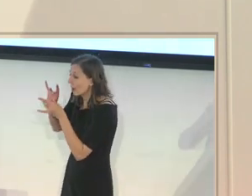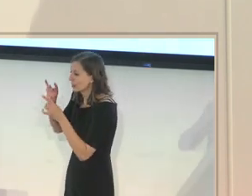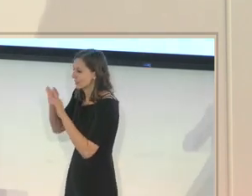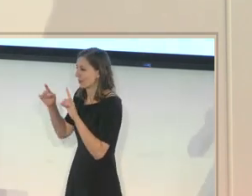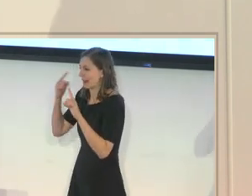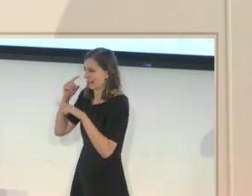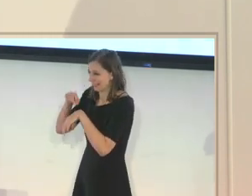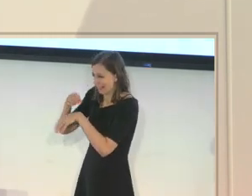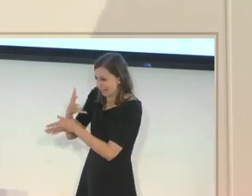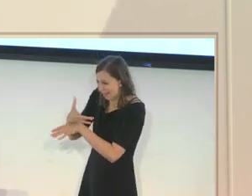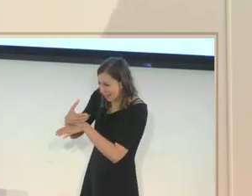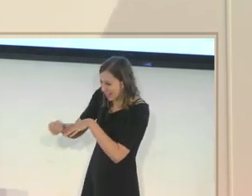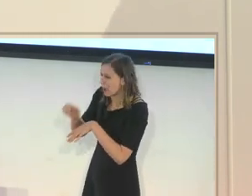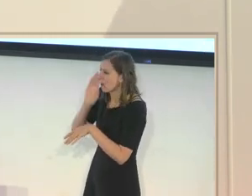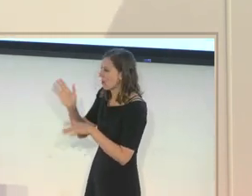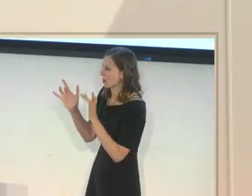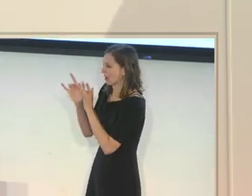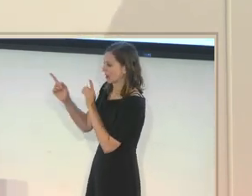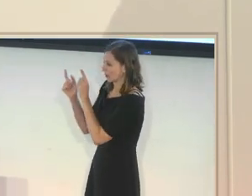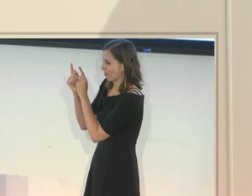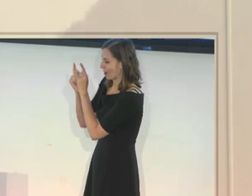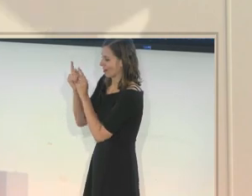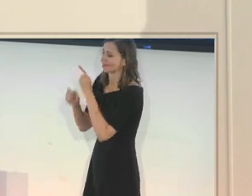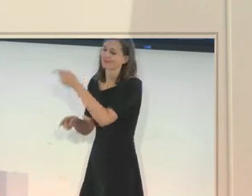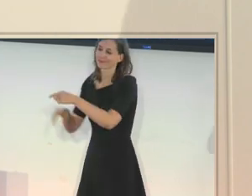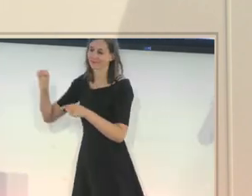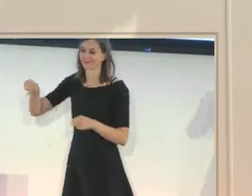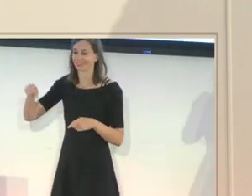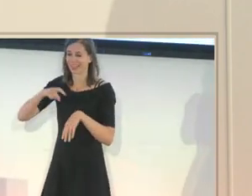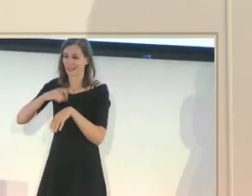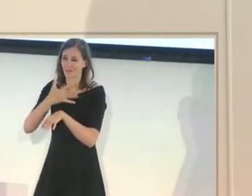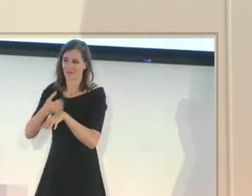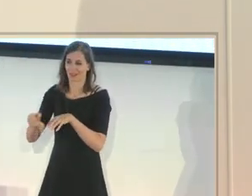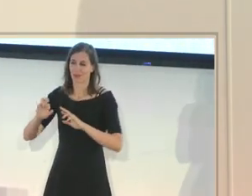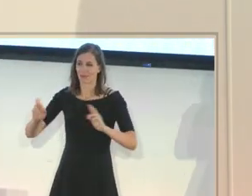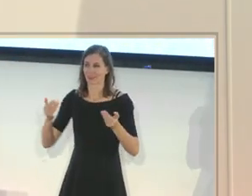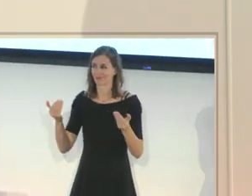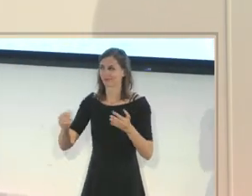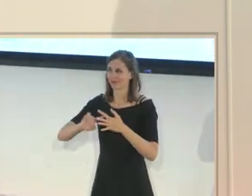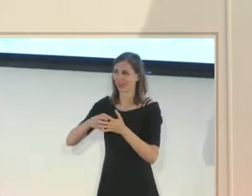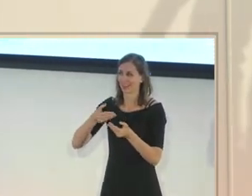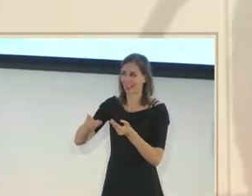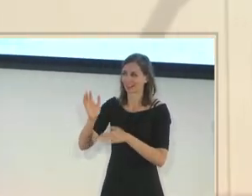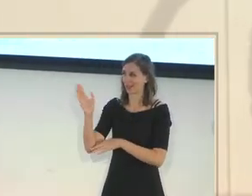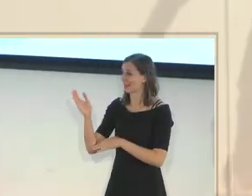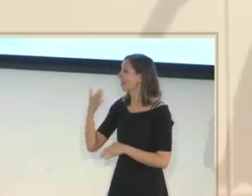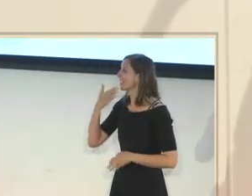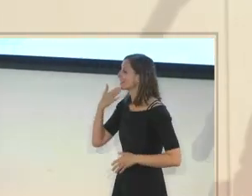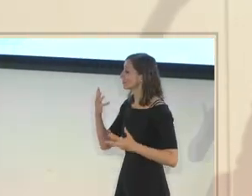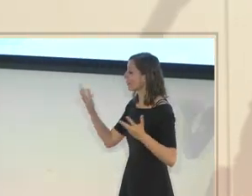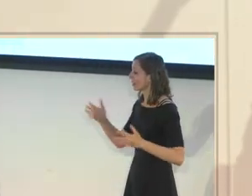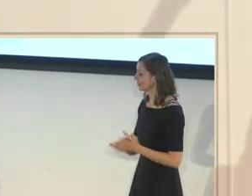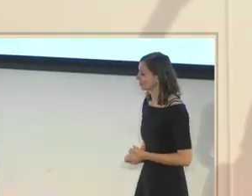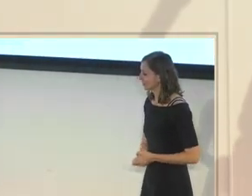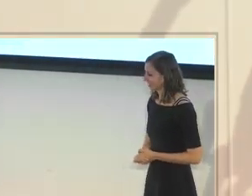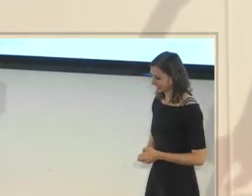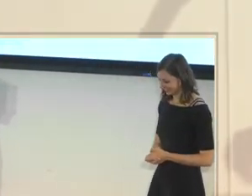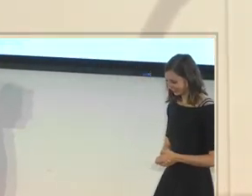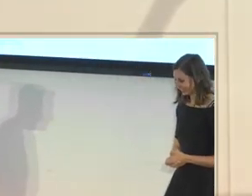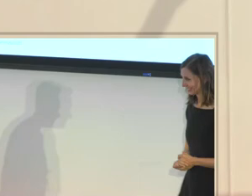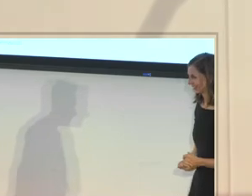think we're just about due to start our next panel, but thanks so much, Jamie. That was a fantastic talk. Great conversation. Thank you. Thanks, everyone.